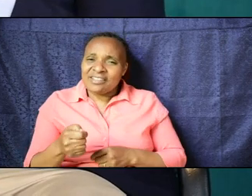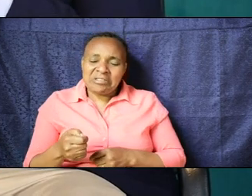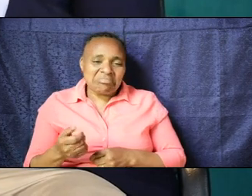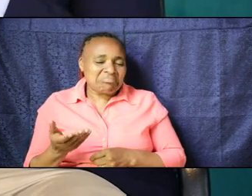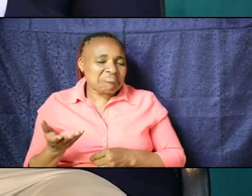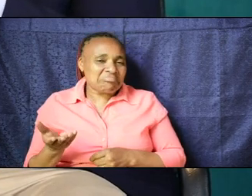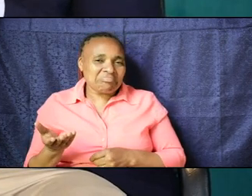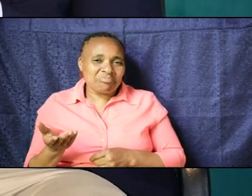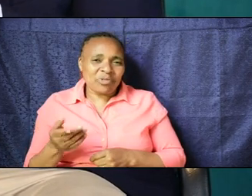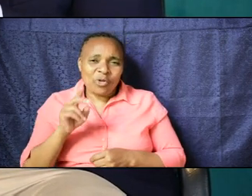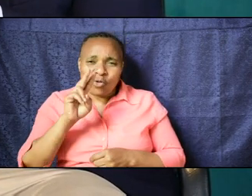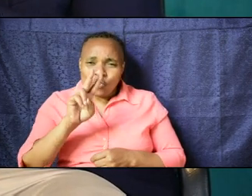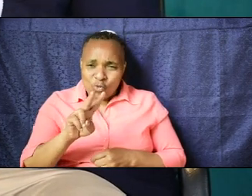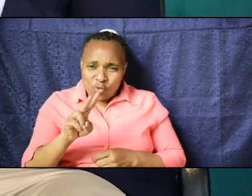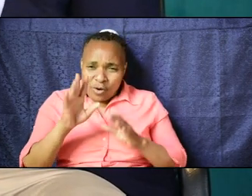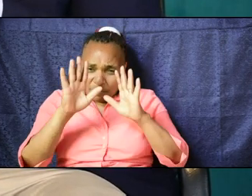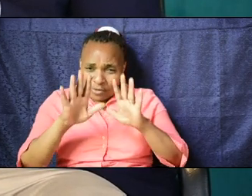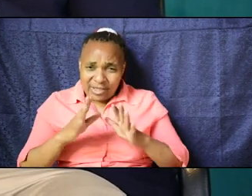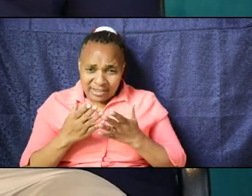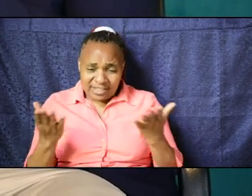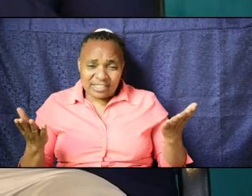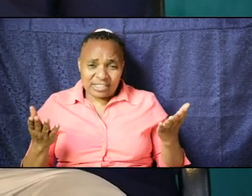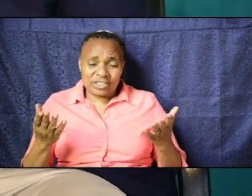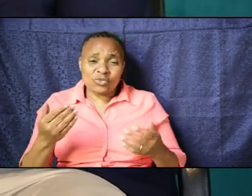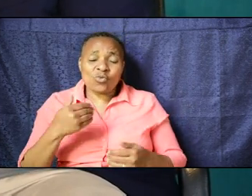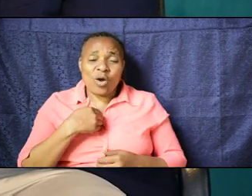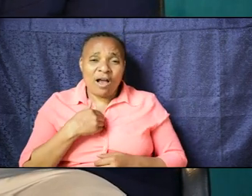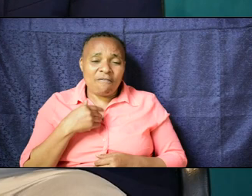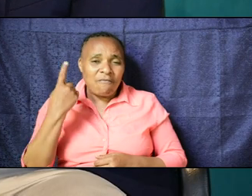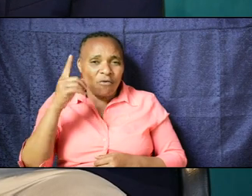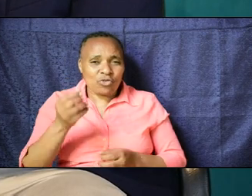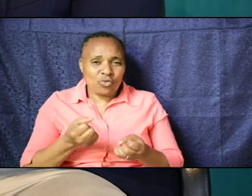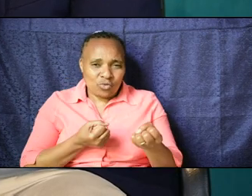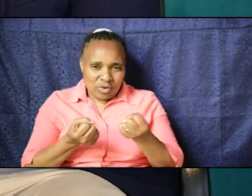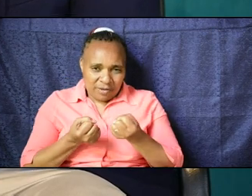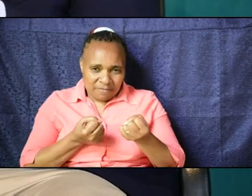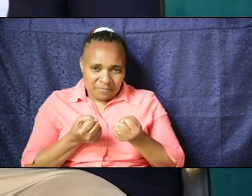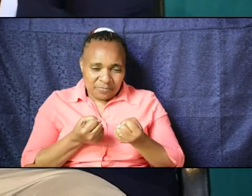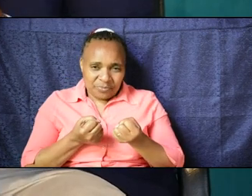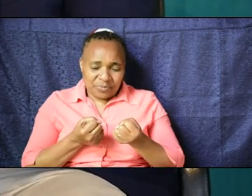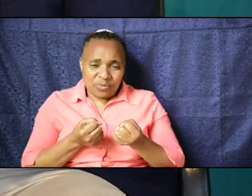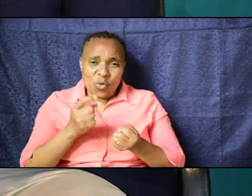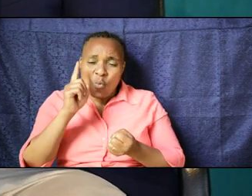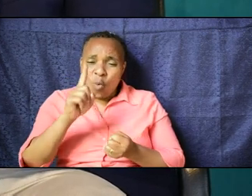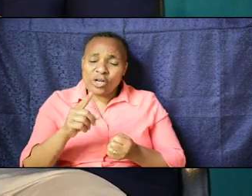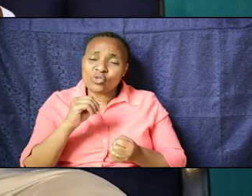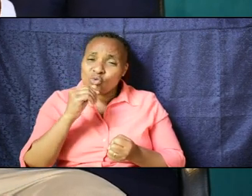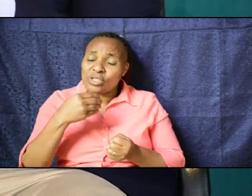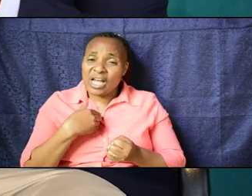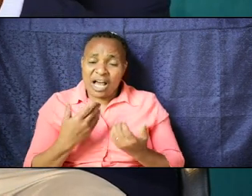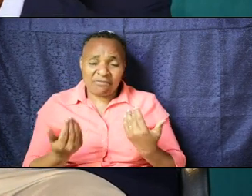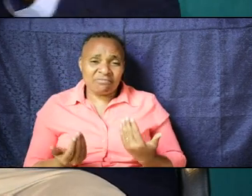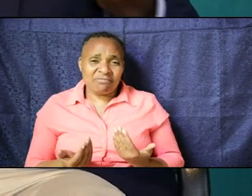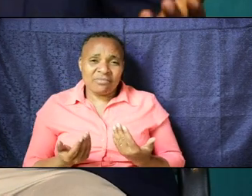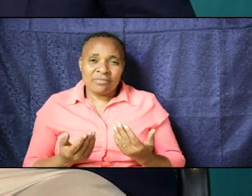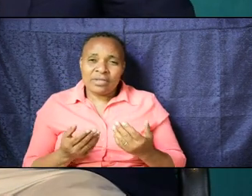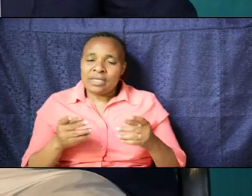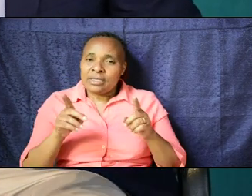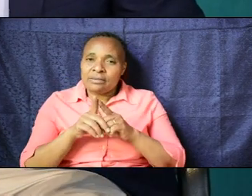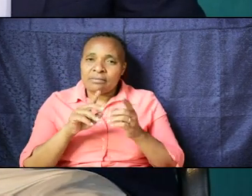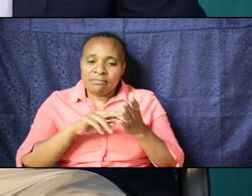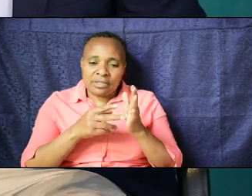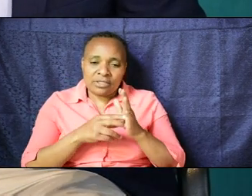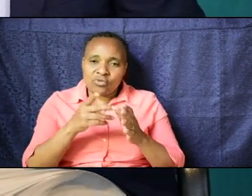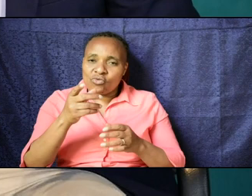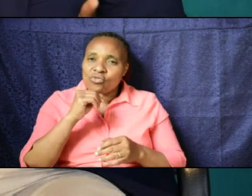are two key things that you need to have for you to drive this car. Once you don't have them, then it's like you don't have a